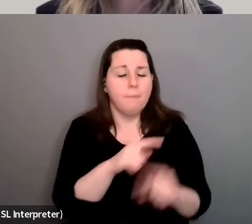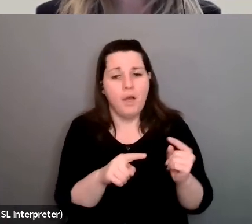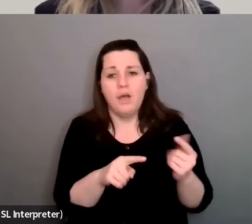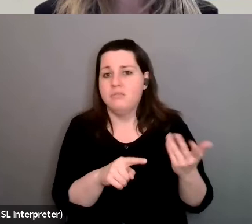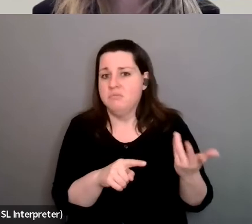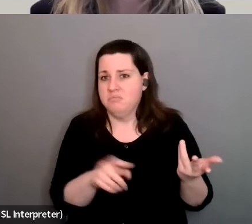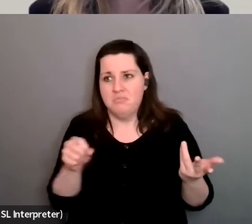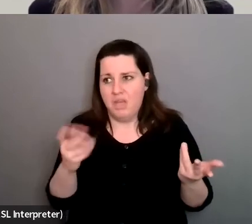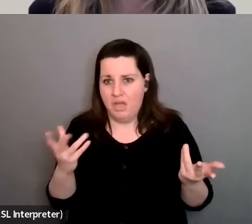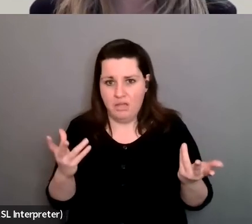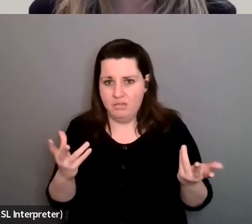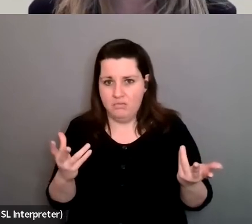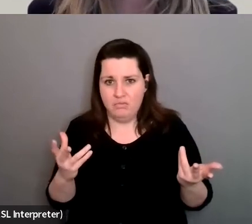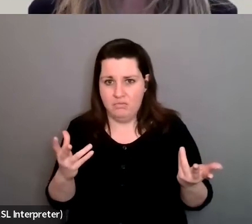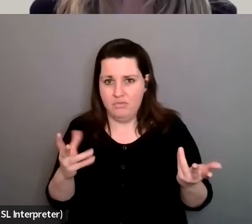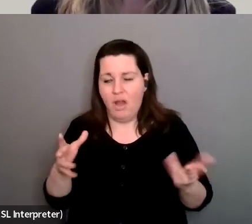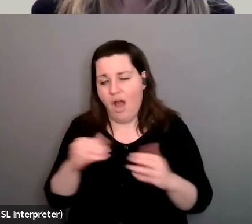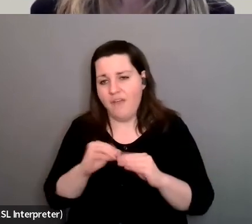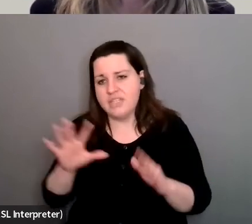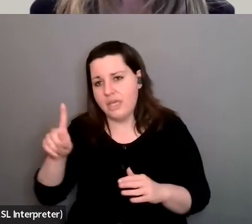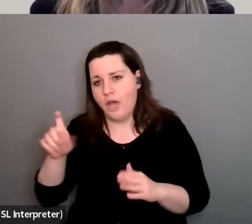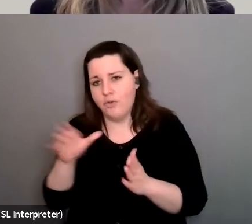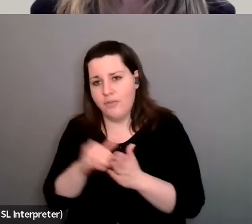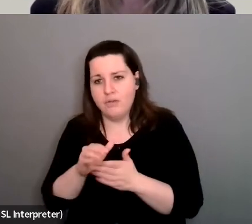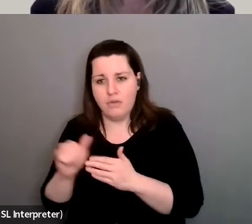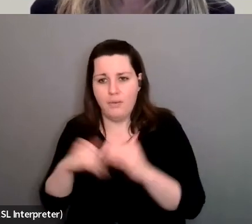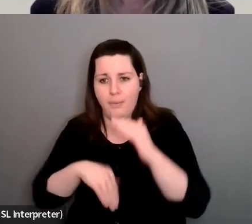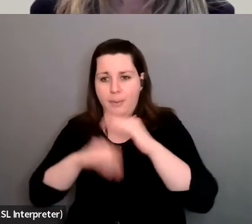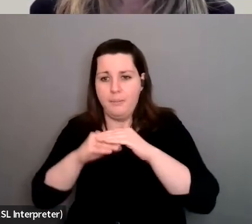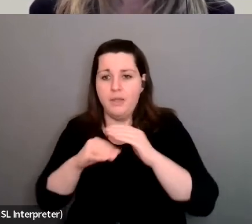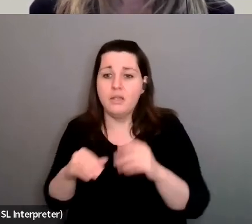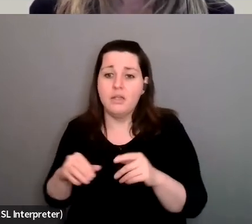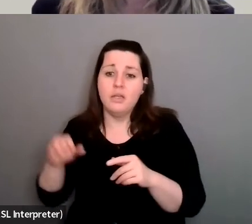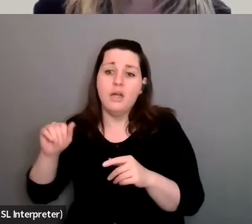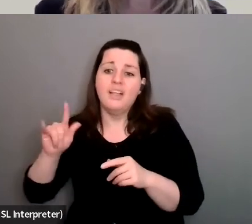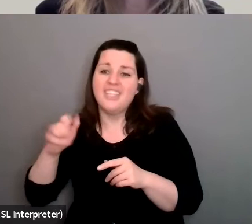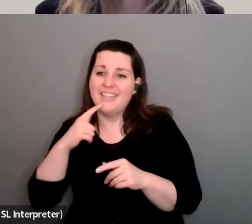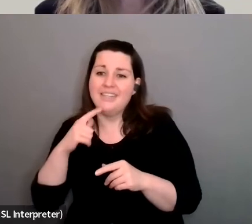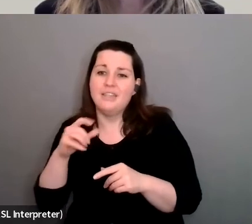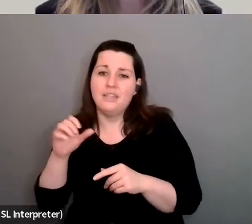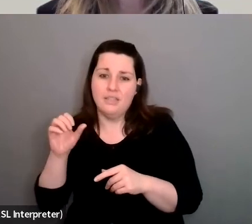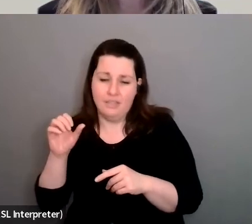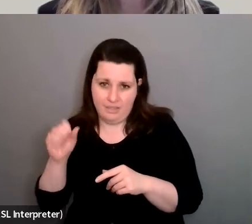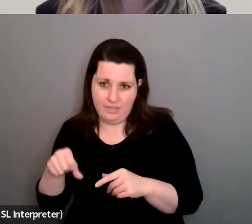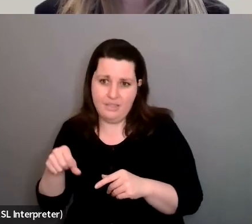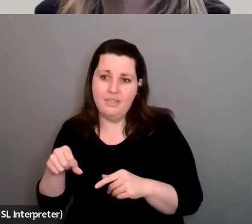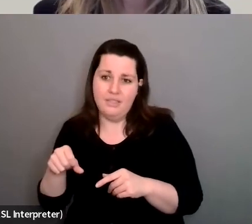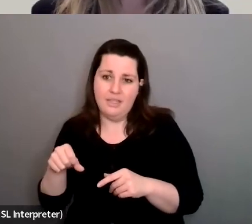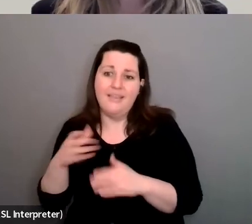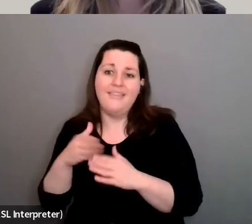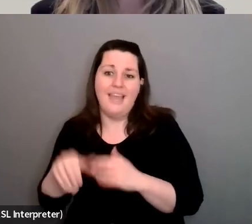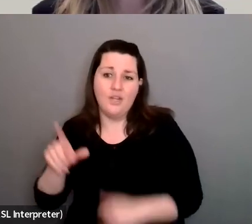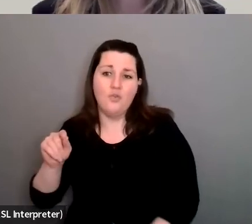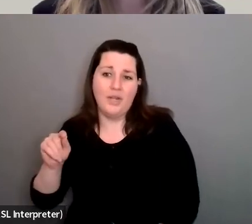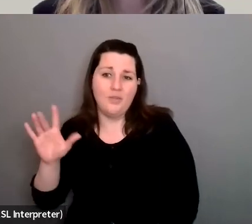transfer. Obviously the 100,000 limit. And Karen, it does sunset currently at the end of 2025. Yes.